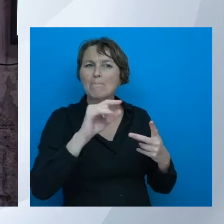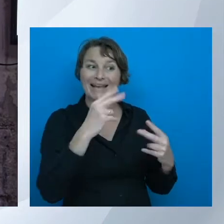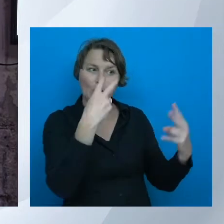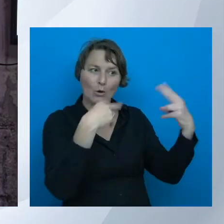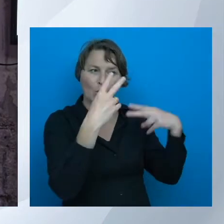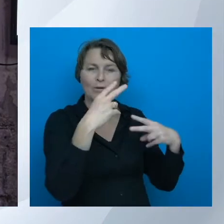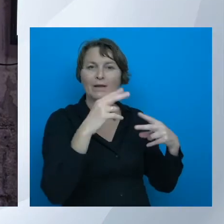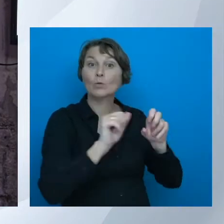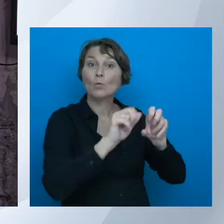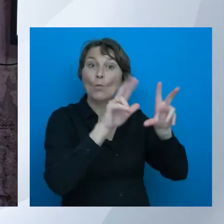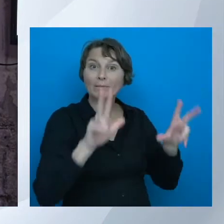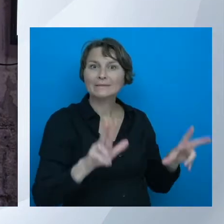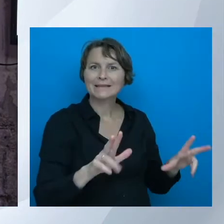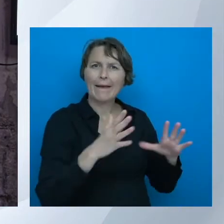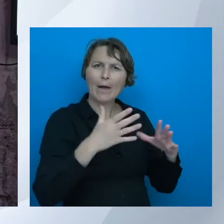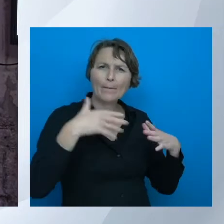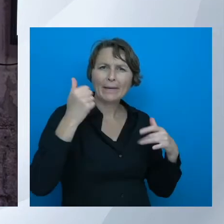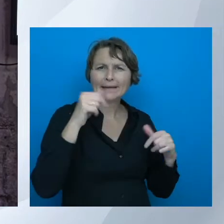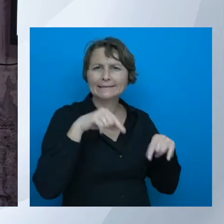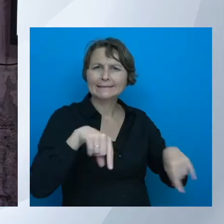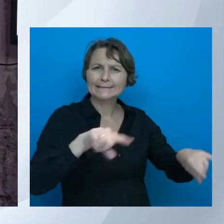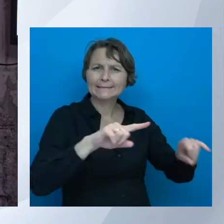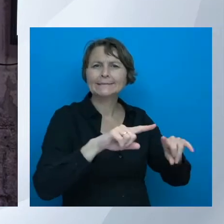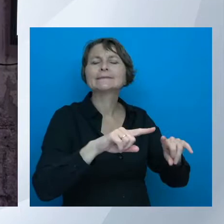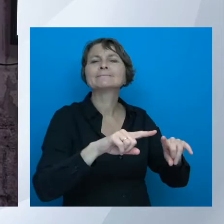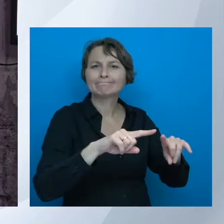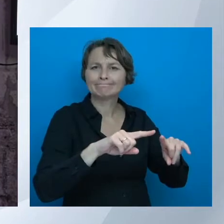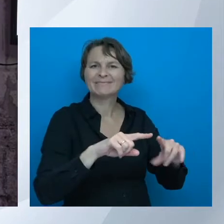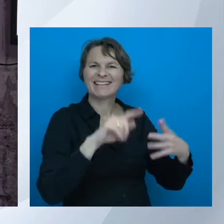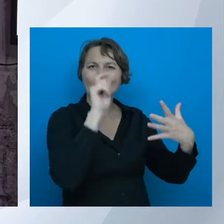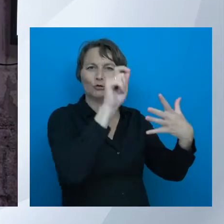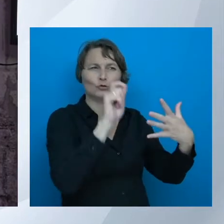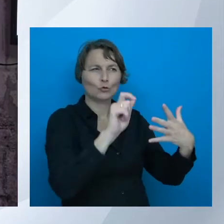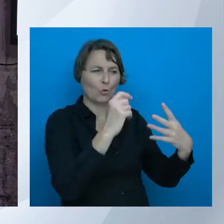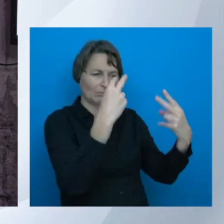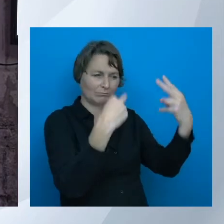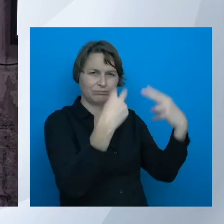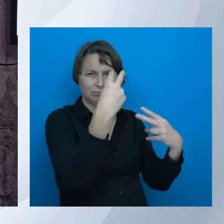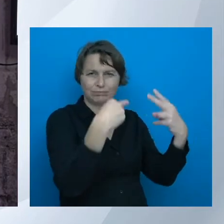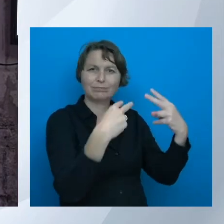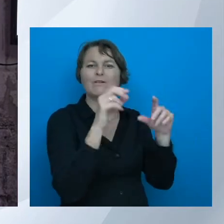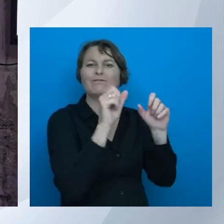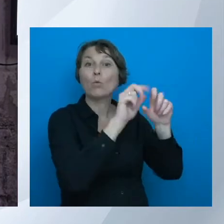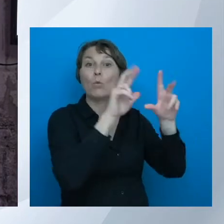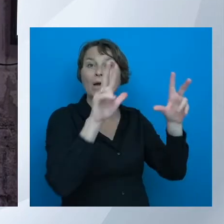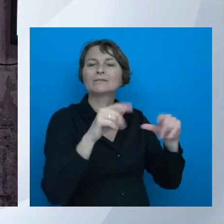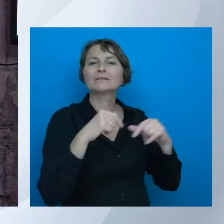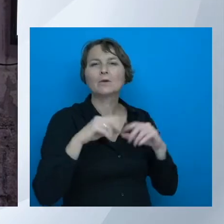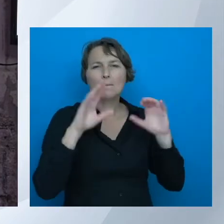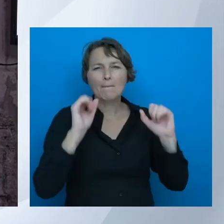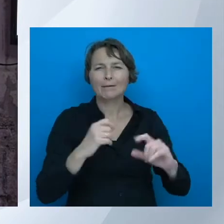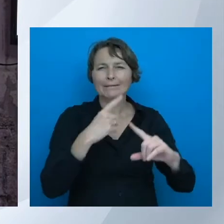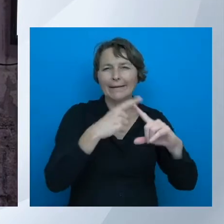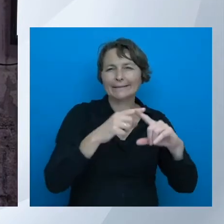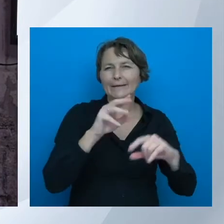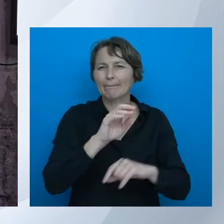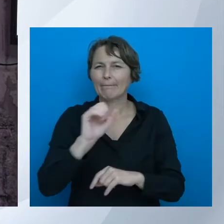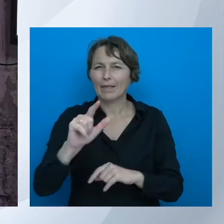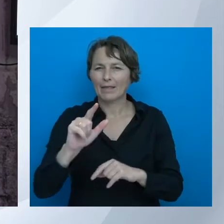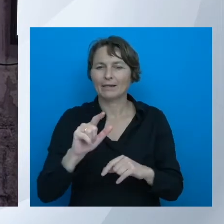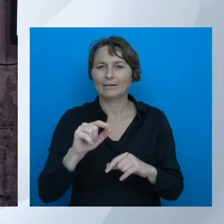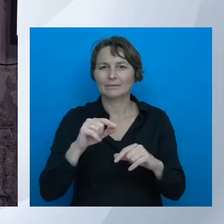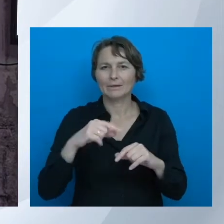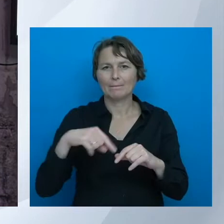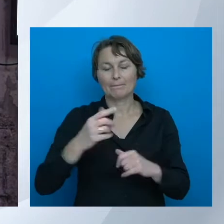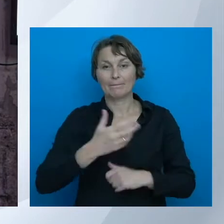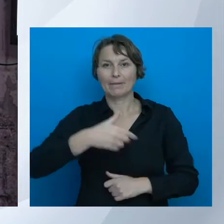actually make, the better score you get, so to say. So if you build your HTML properly, you can actually achieve really, really fast